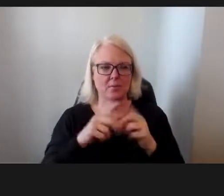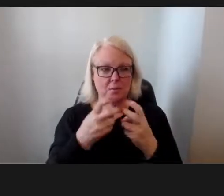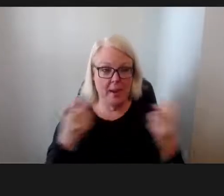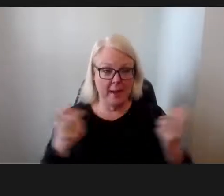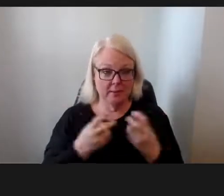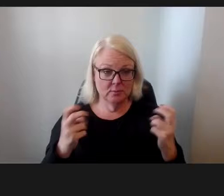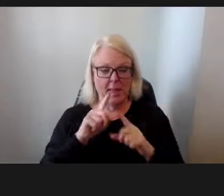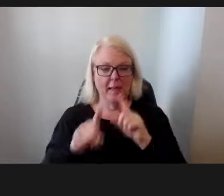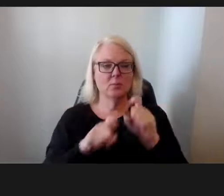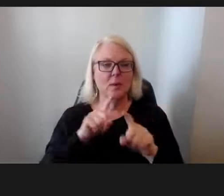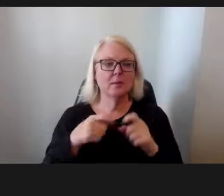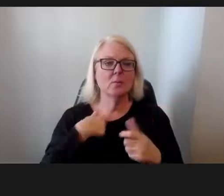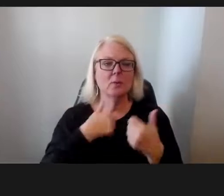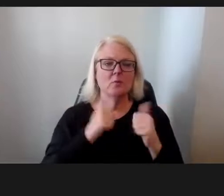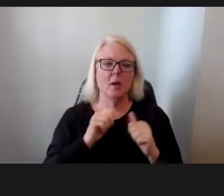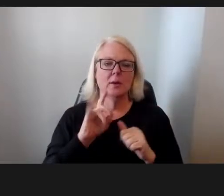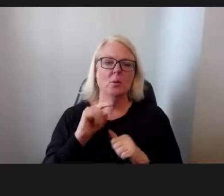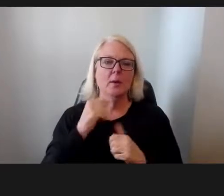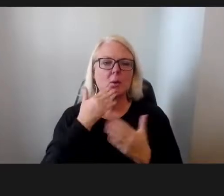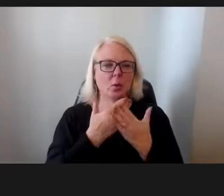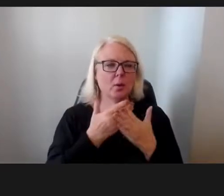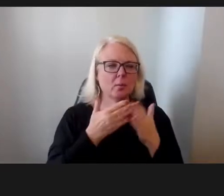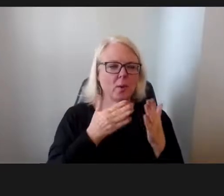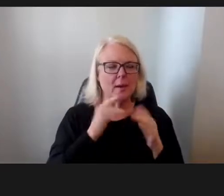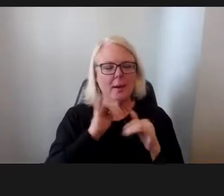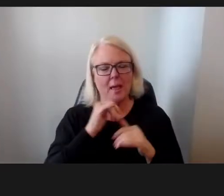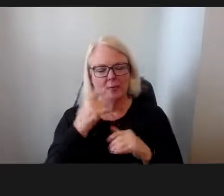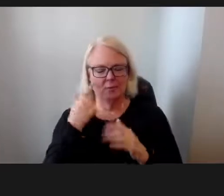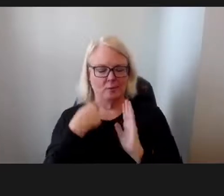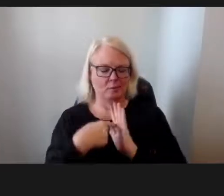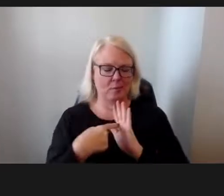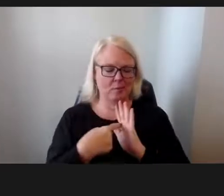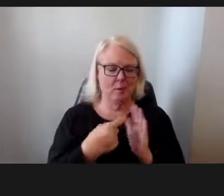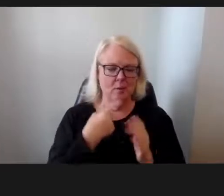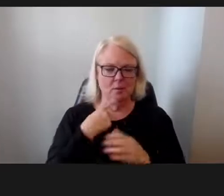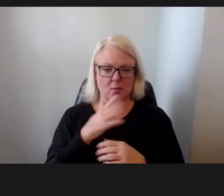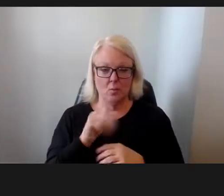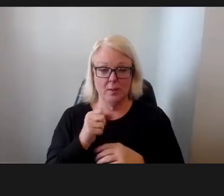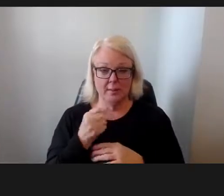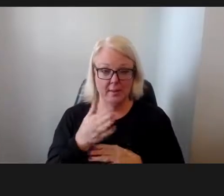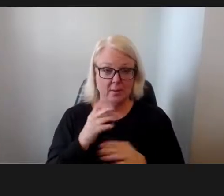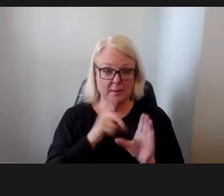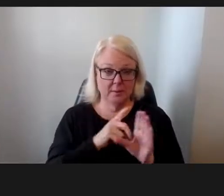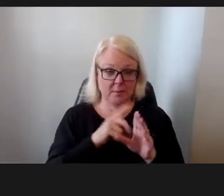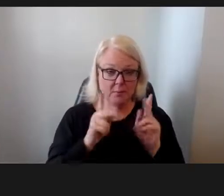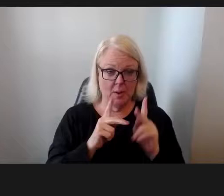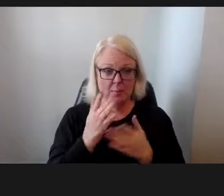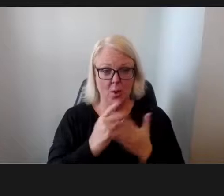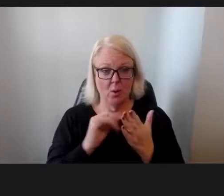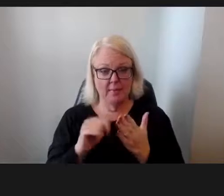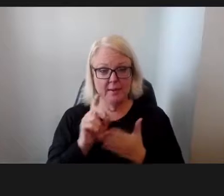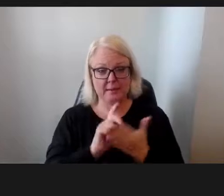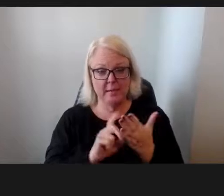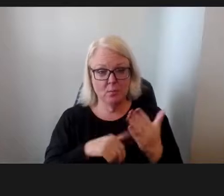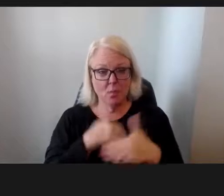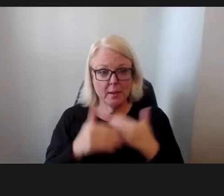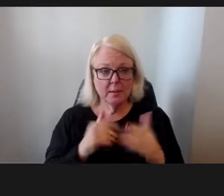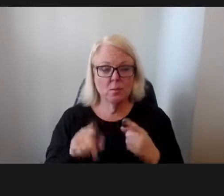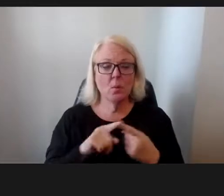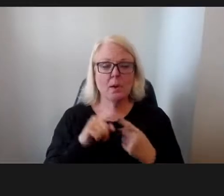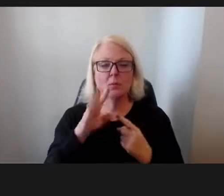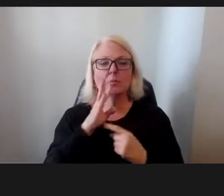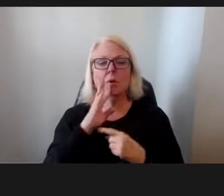questions. And we did try to do it in good faith. You know, for example, were there disabled people as part of this design process? Or when you talk